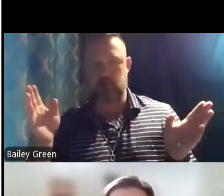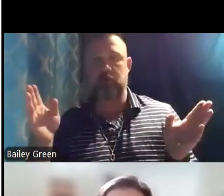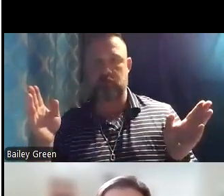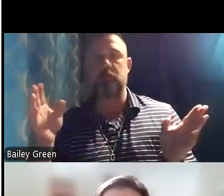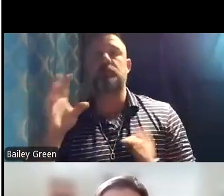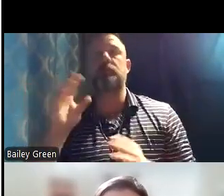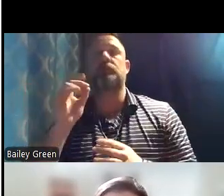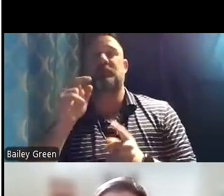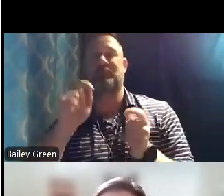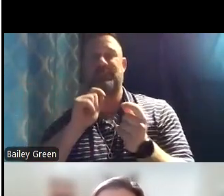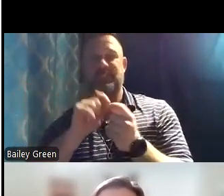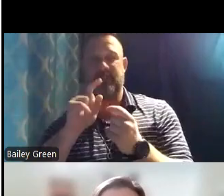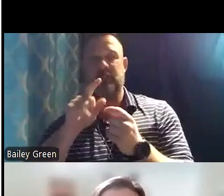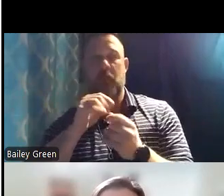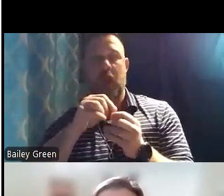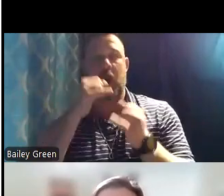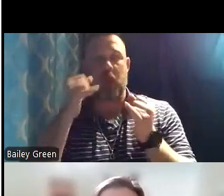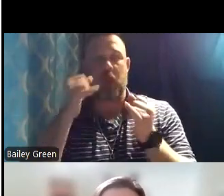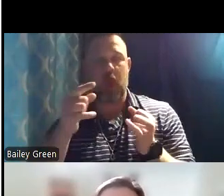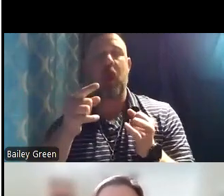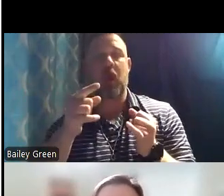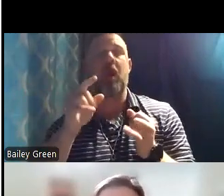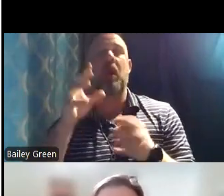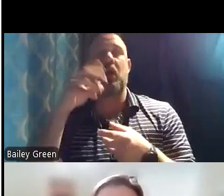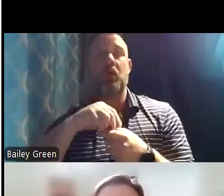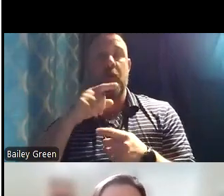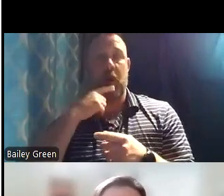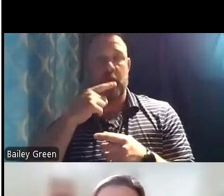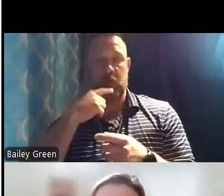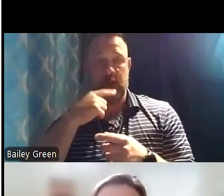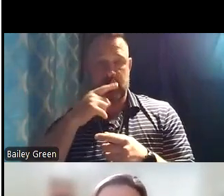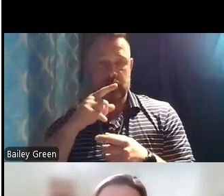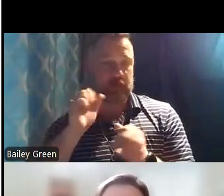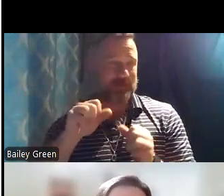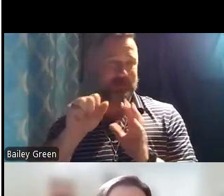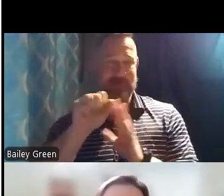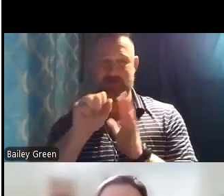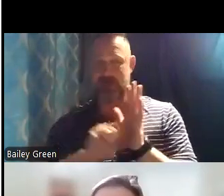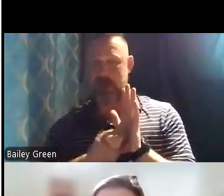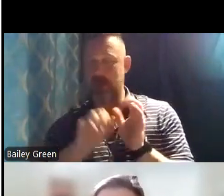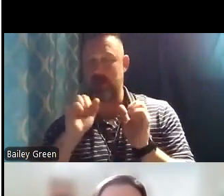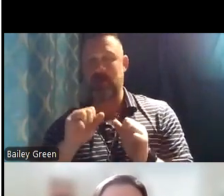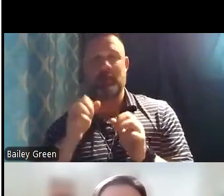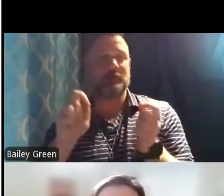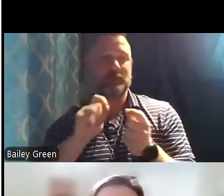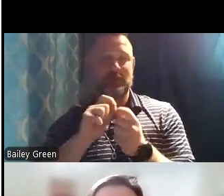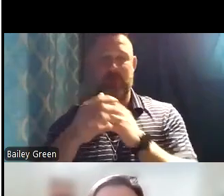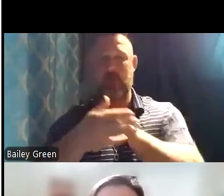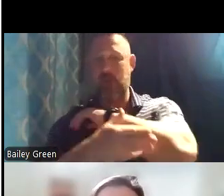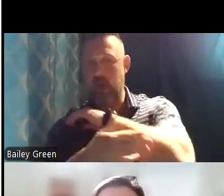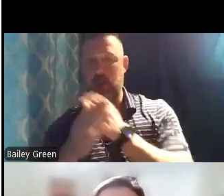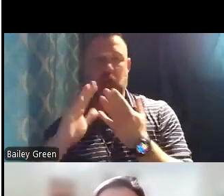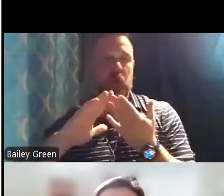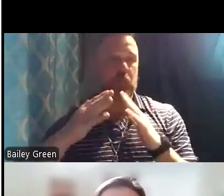additional specifics that are outlined, including, population wide can mean statewide, or it can be a specific county or